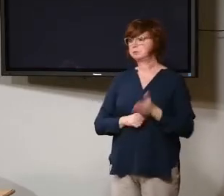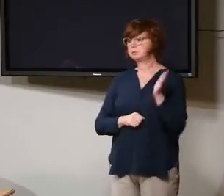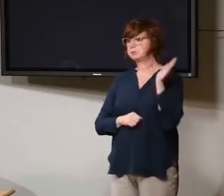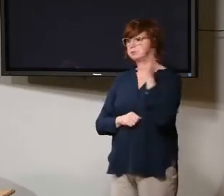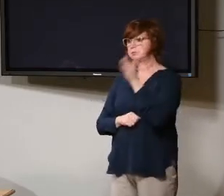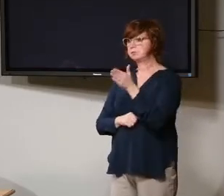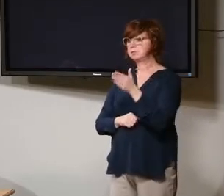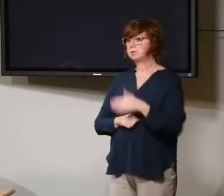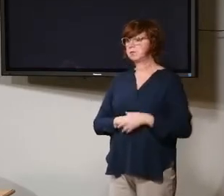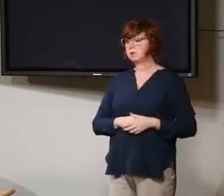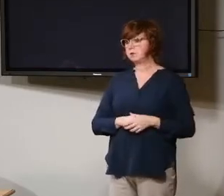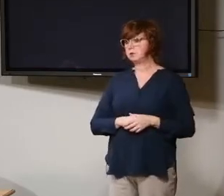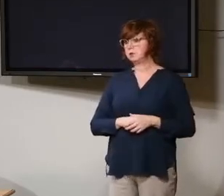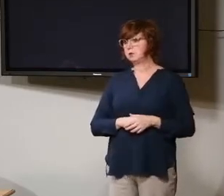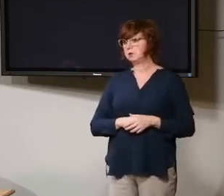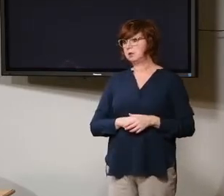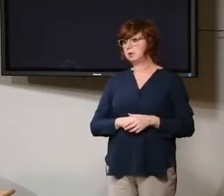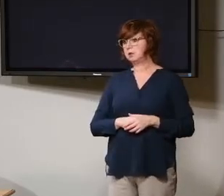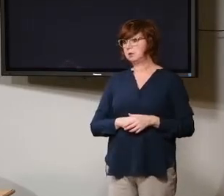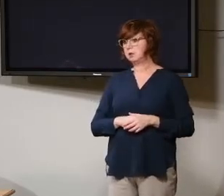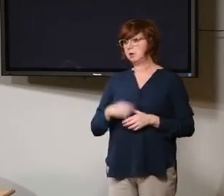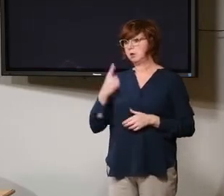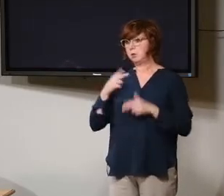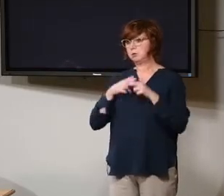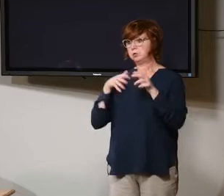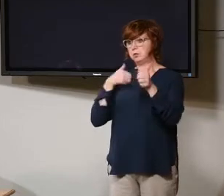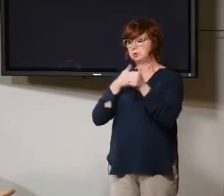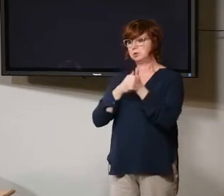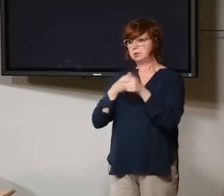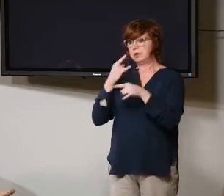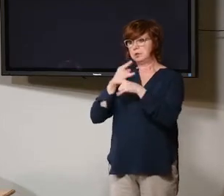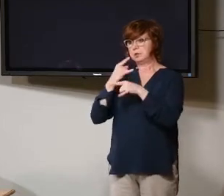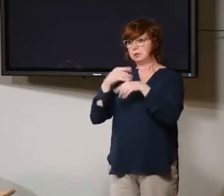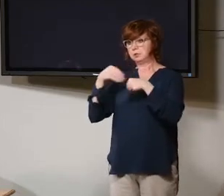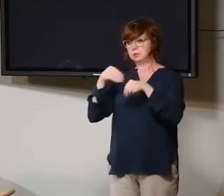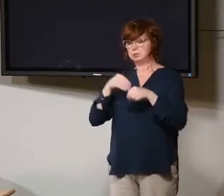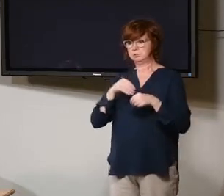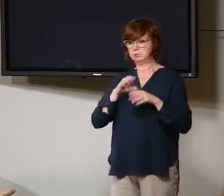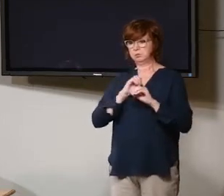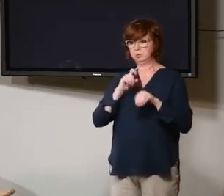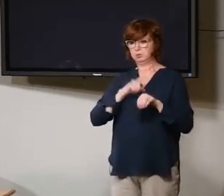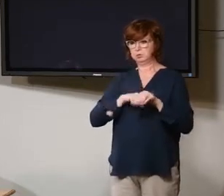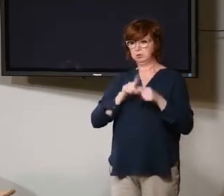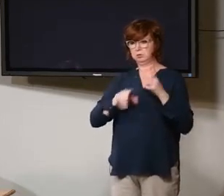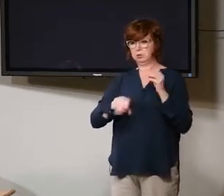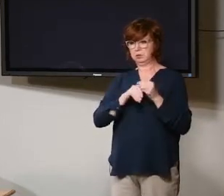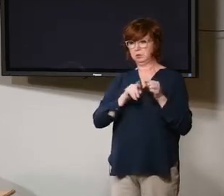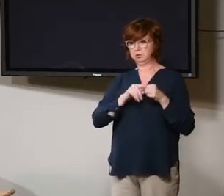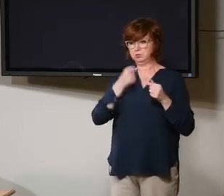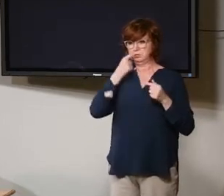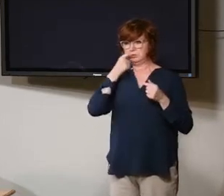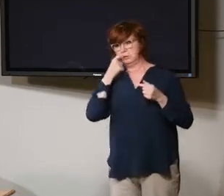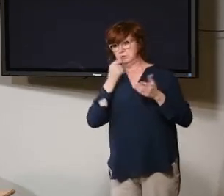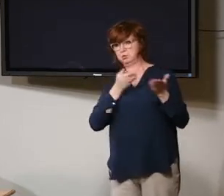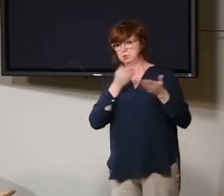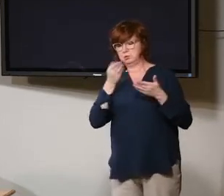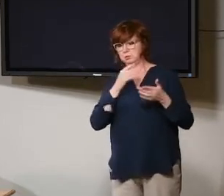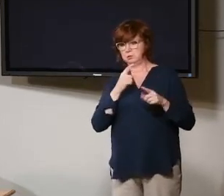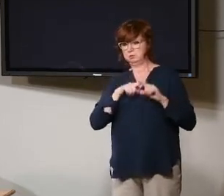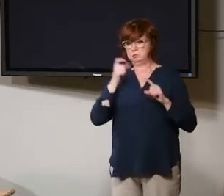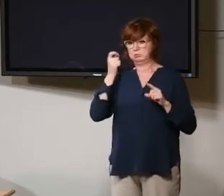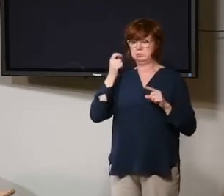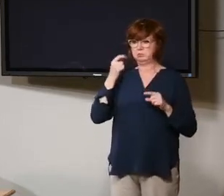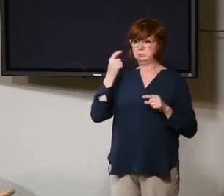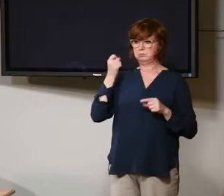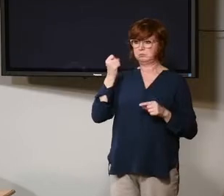your answer, Mr. Premier, about why one of the reasons you're keeping liquor stores open. You say it's no time to add to detox or addiction services. I guess can